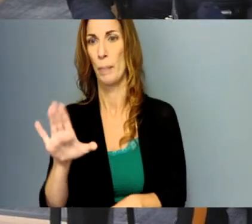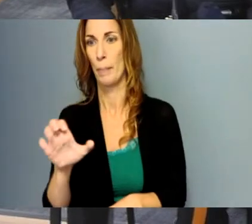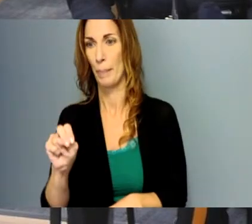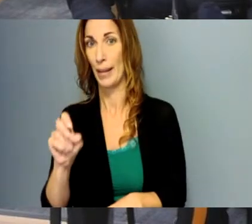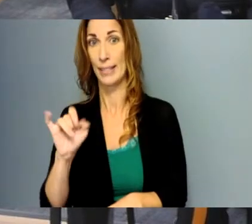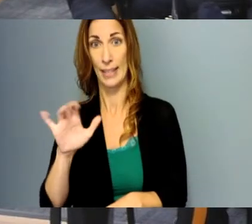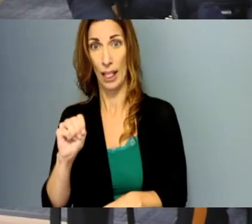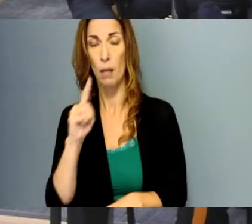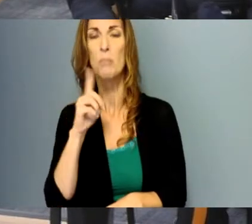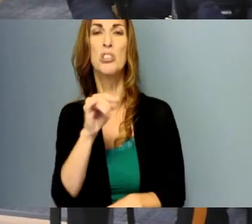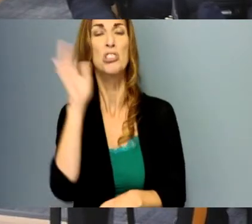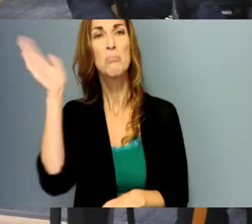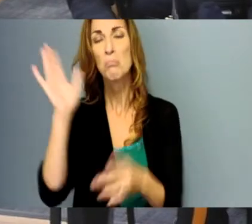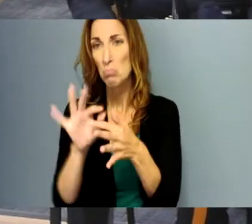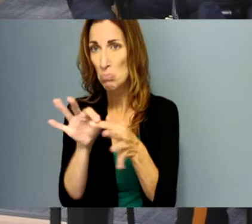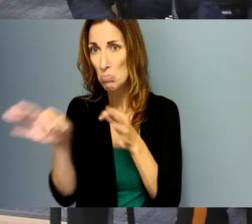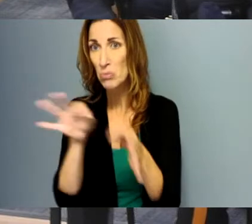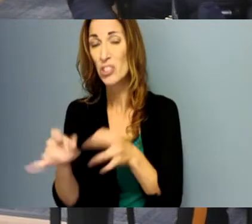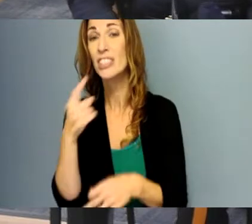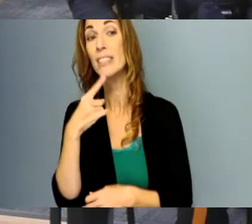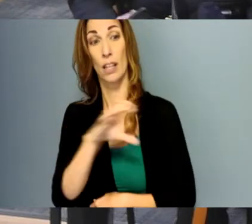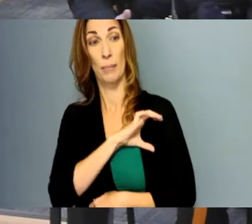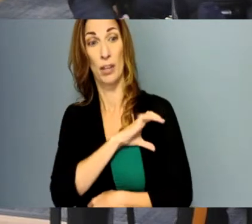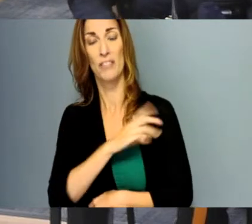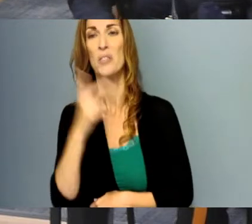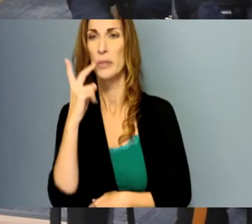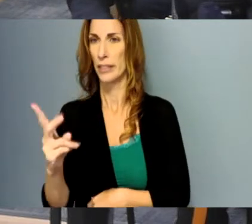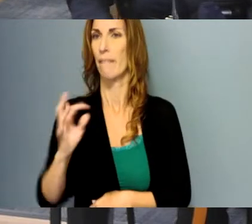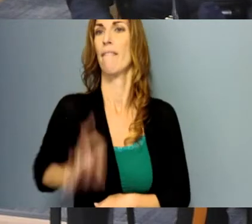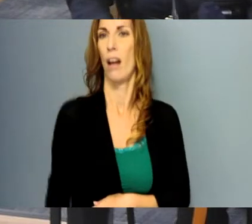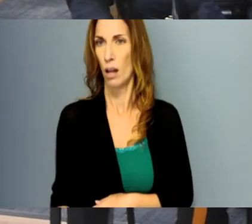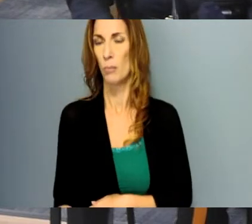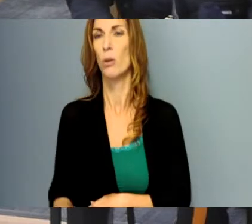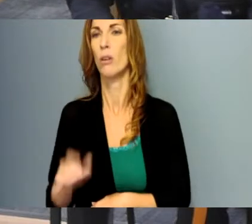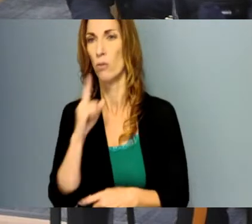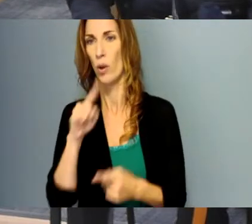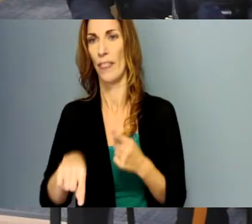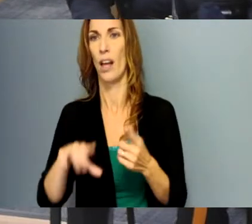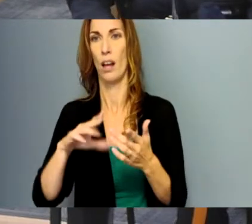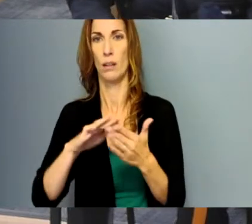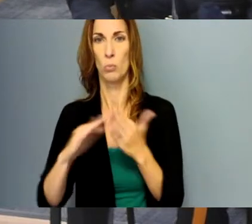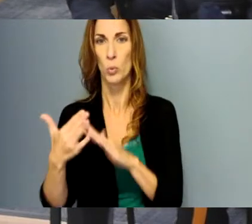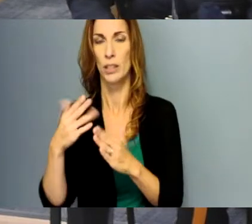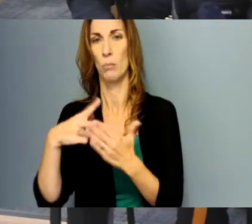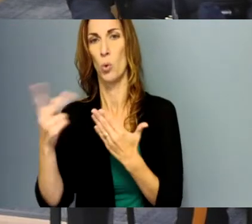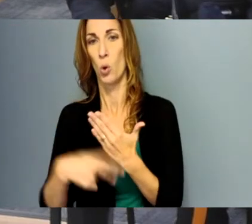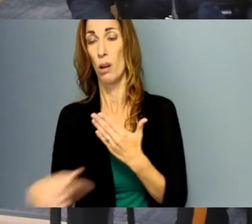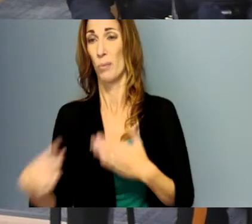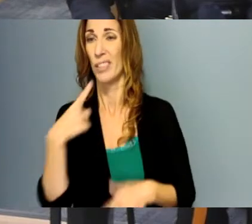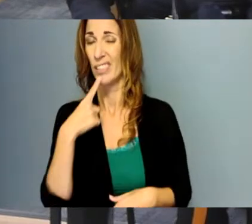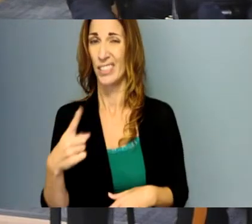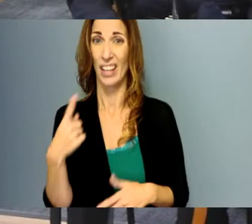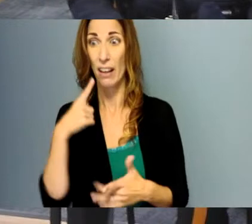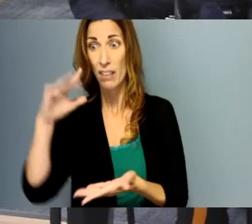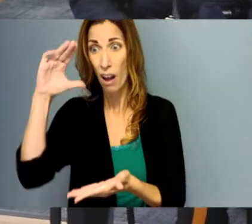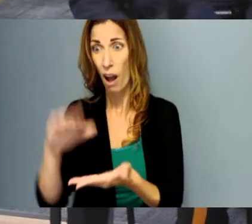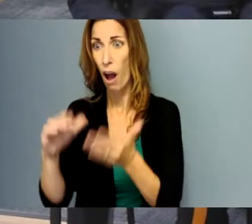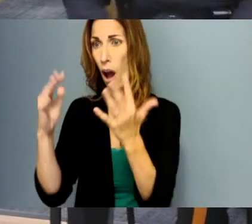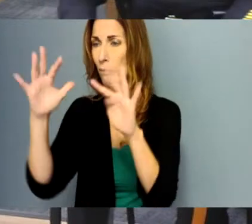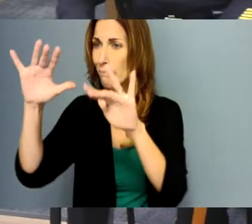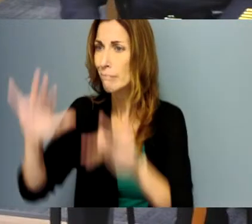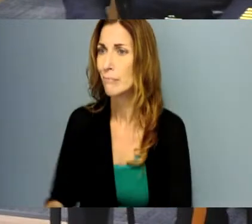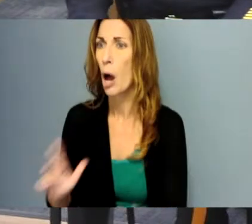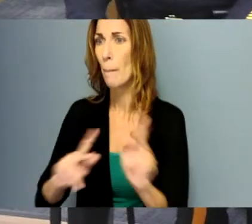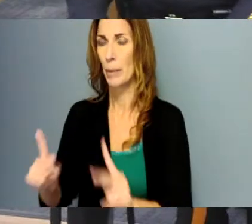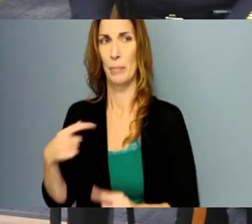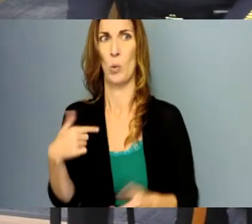officers saying that the officers see the program as very valuable and said comments like, the co-responder de-escalates in a way that I cannot